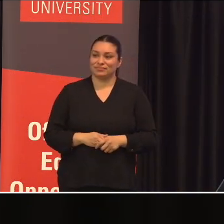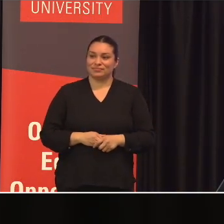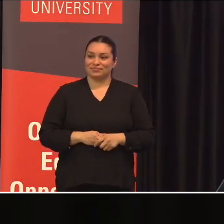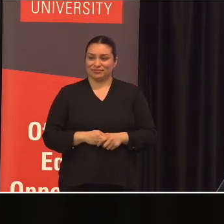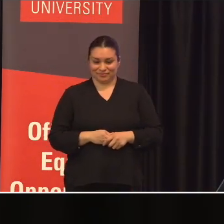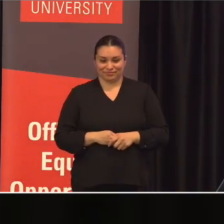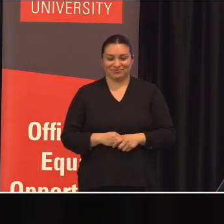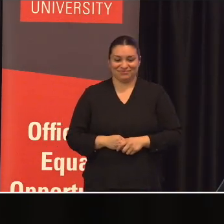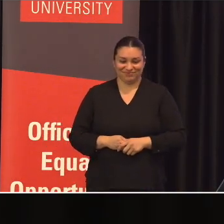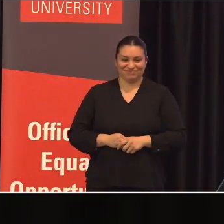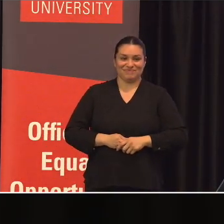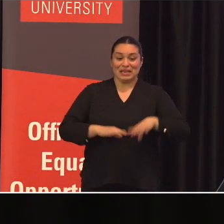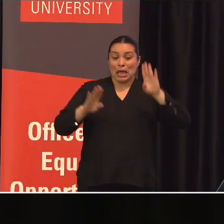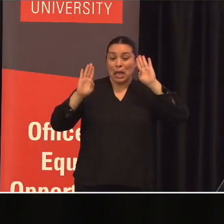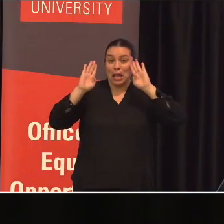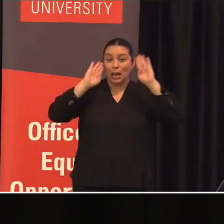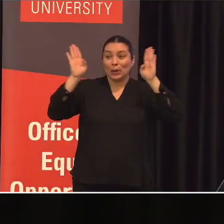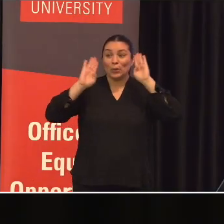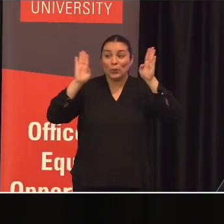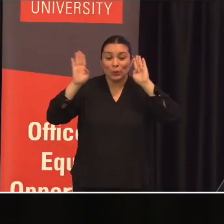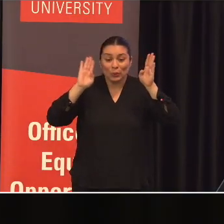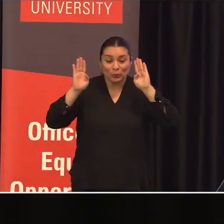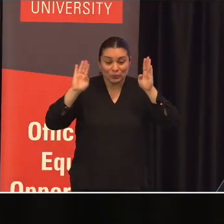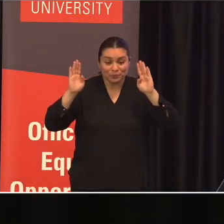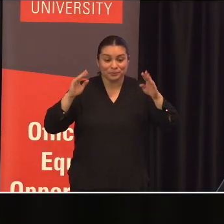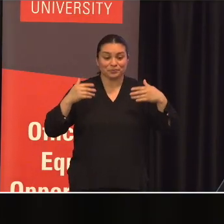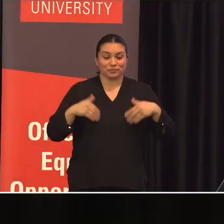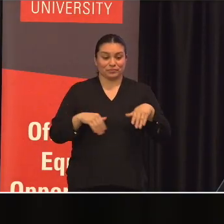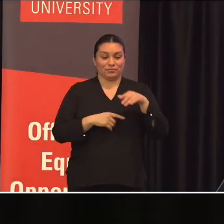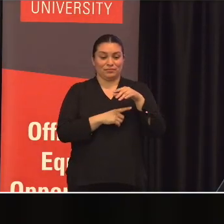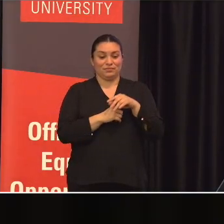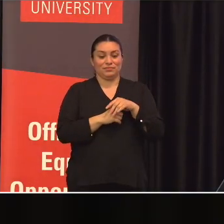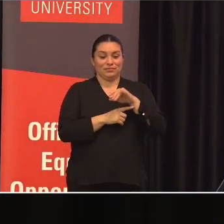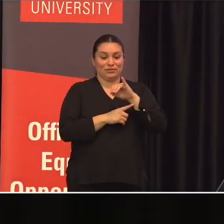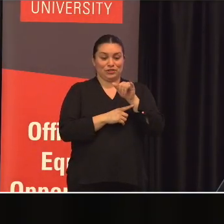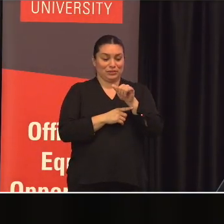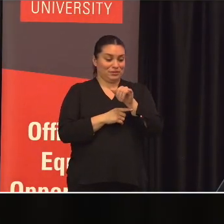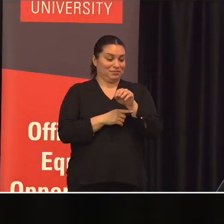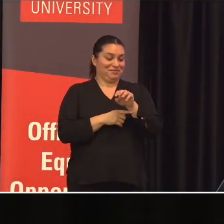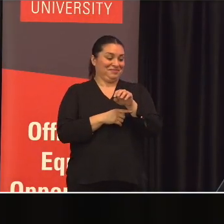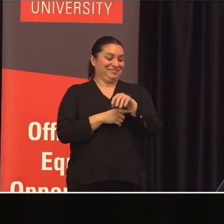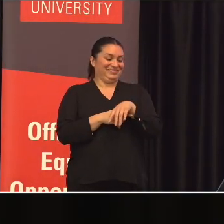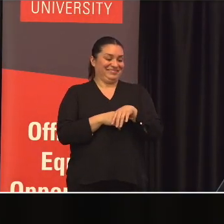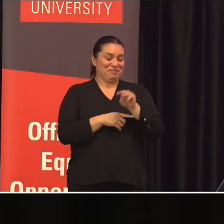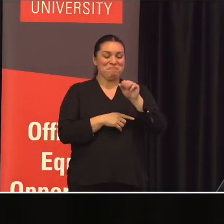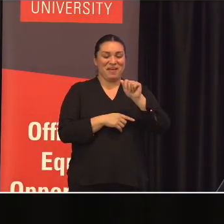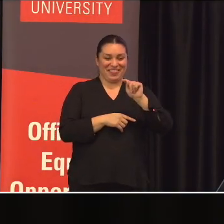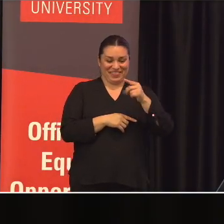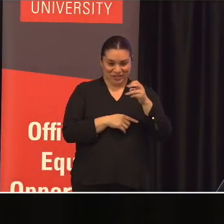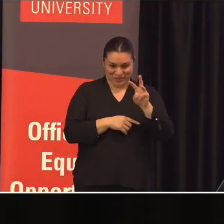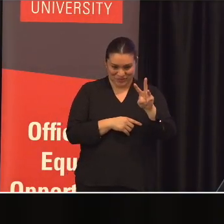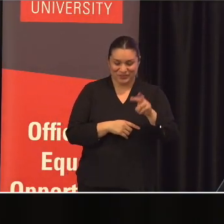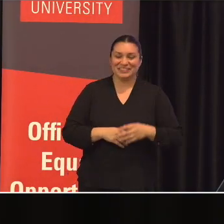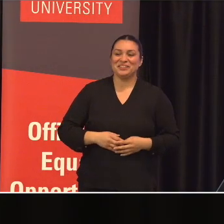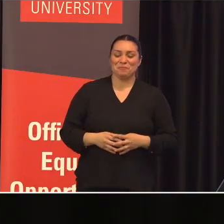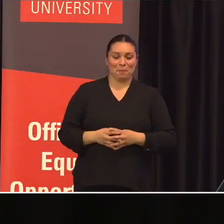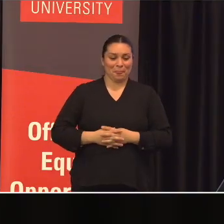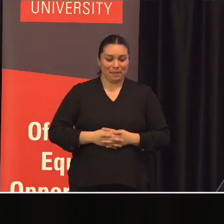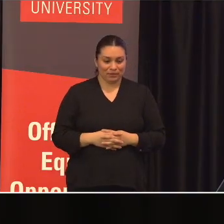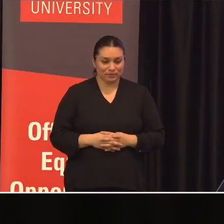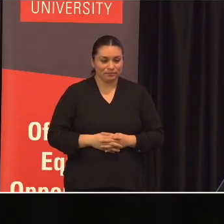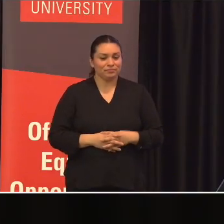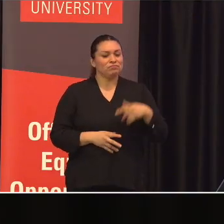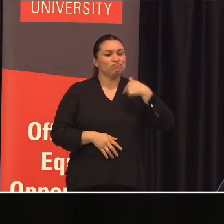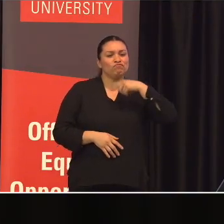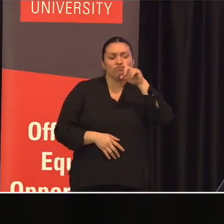Hello, this is Matthew. I was curious with you talking about the technology trying to read